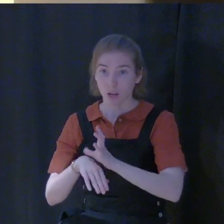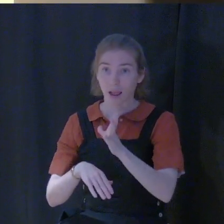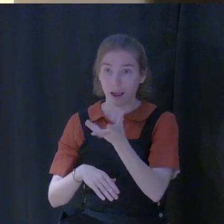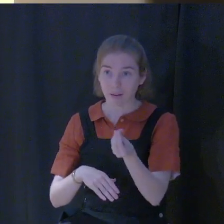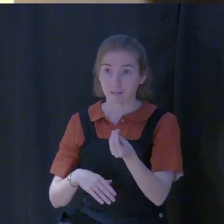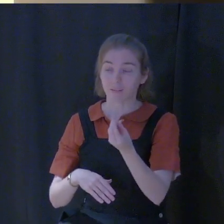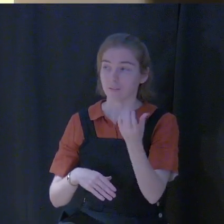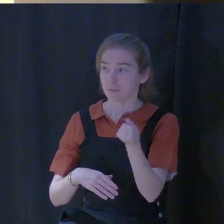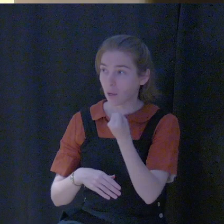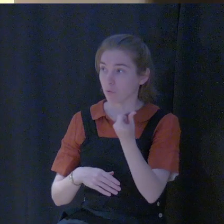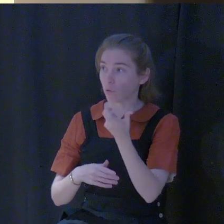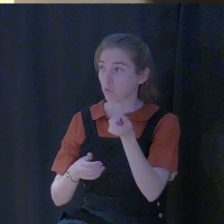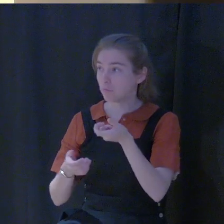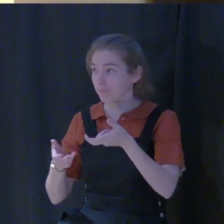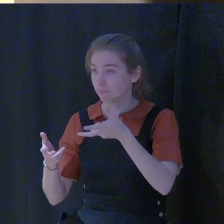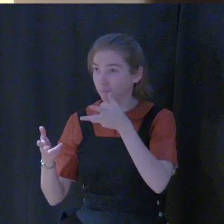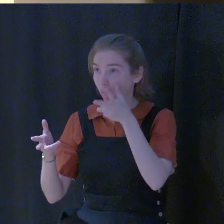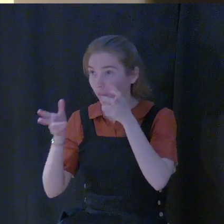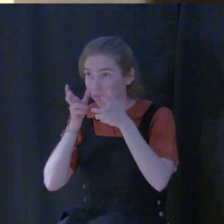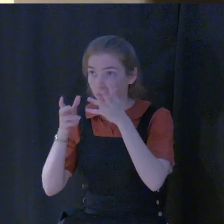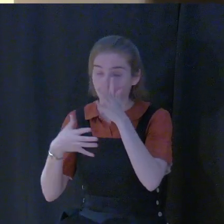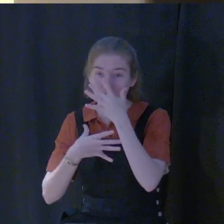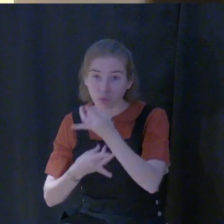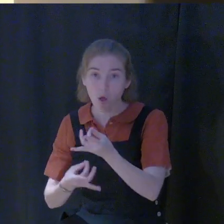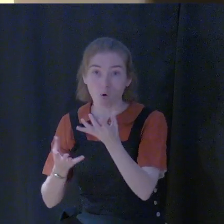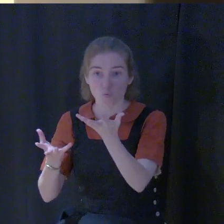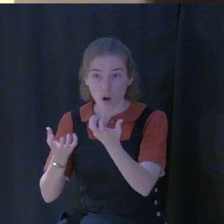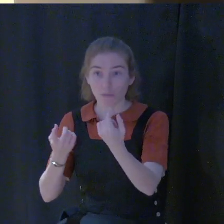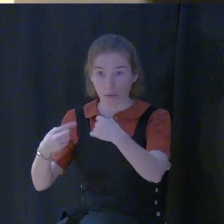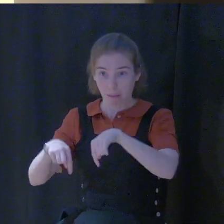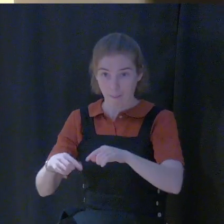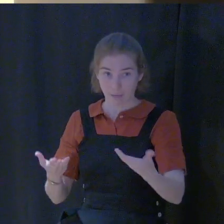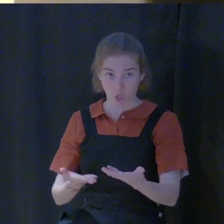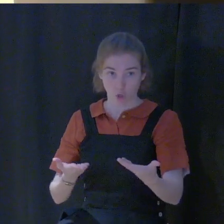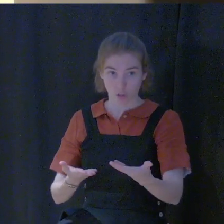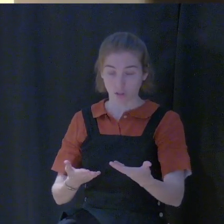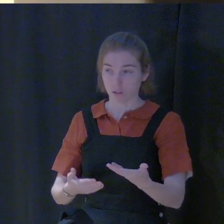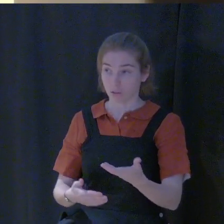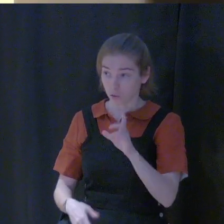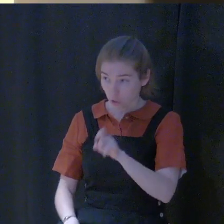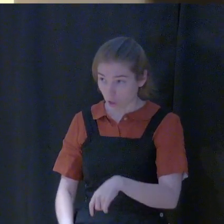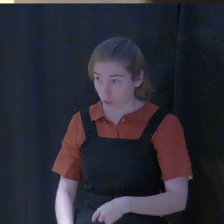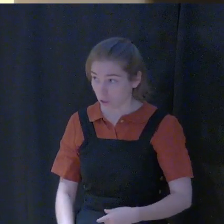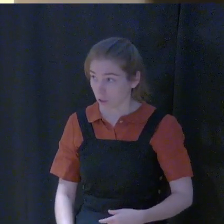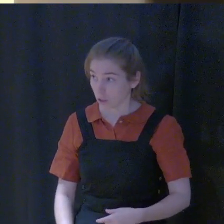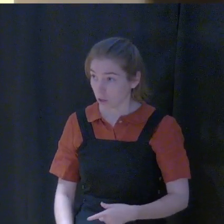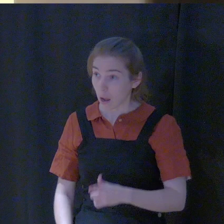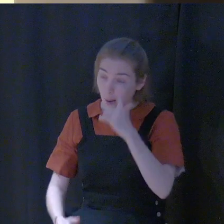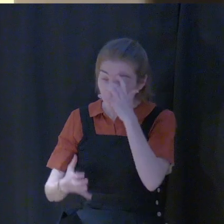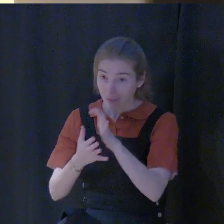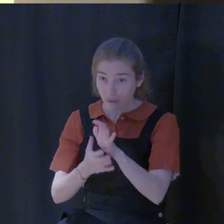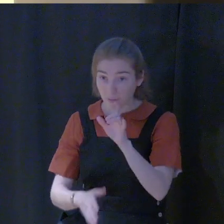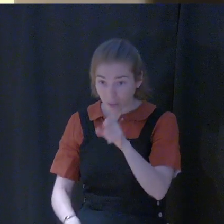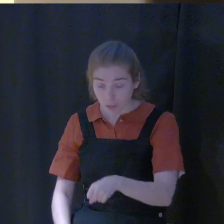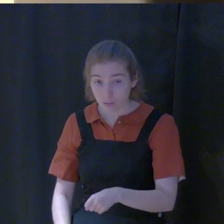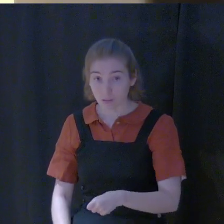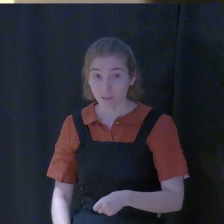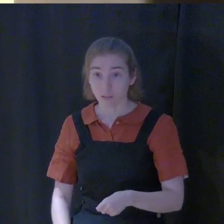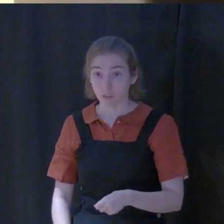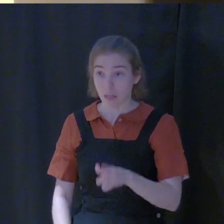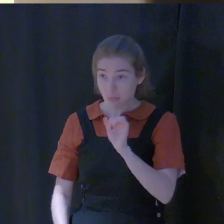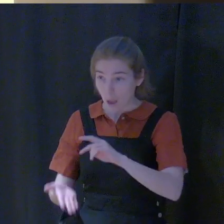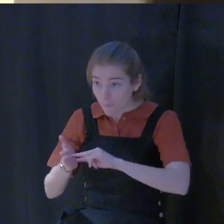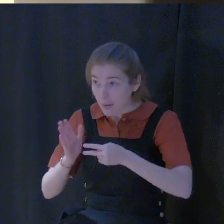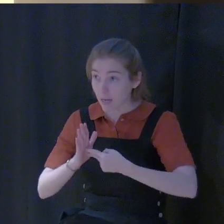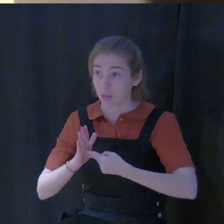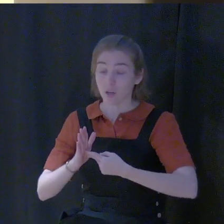arrest the attention of everybody so it makes them want to be here? I believe it should. Does that mean